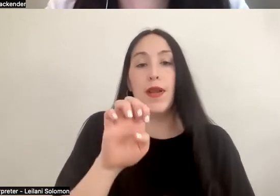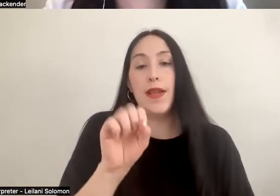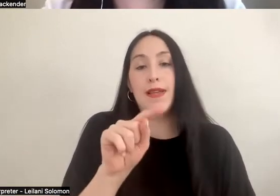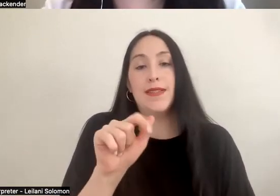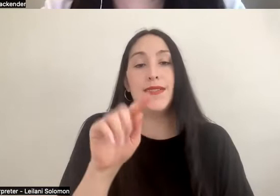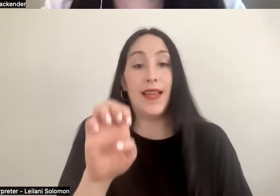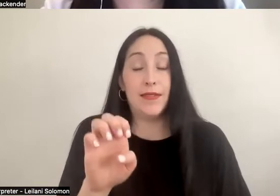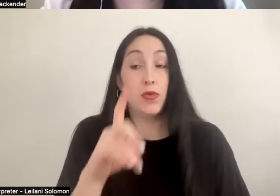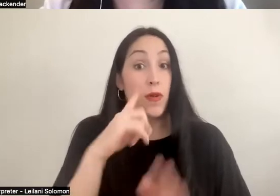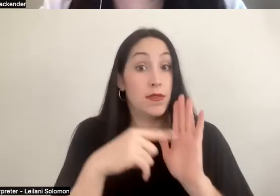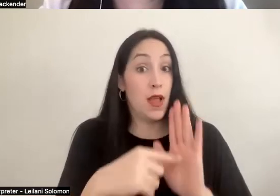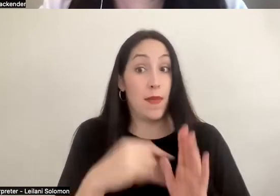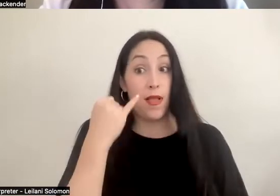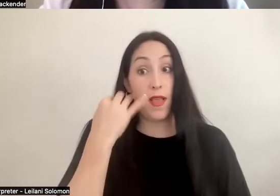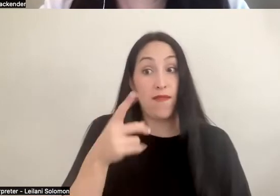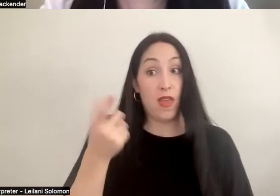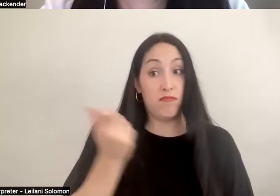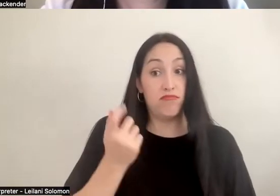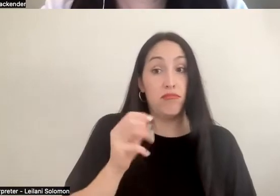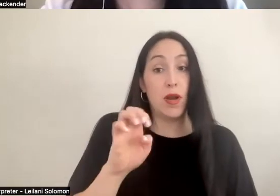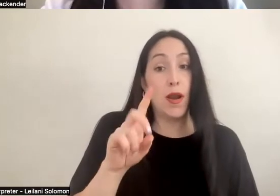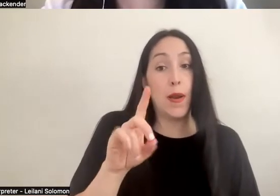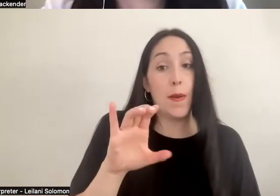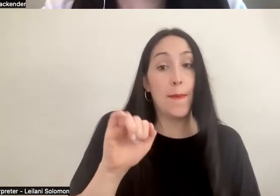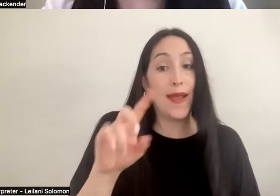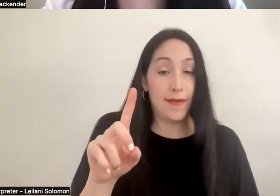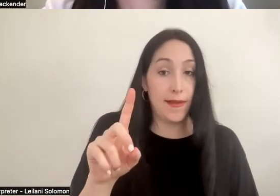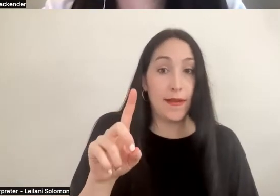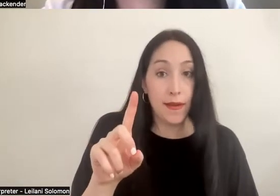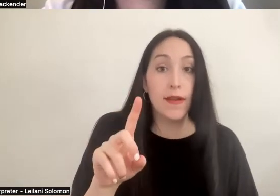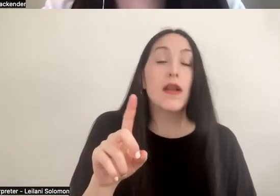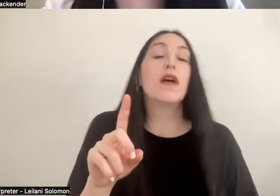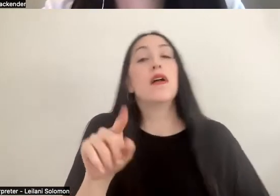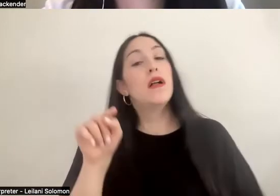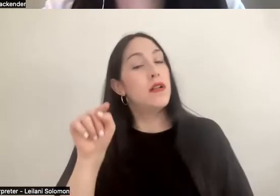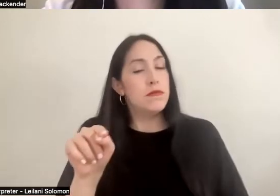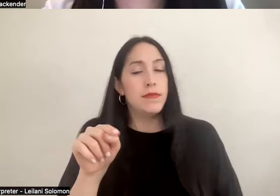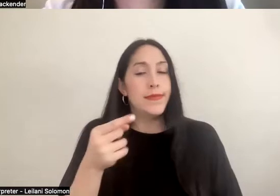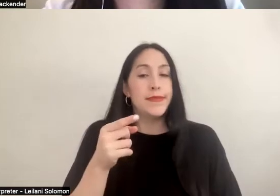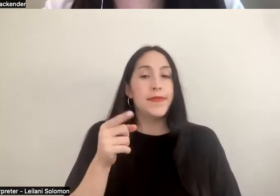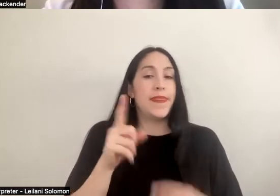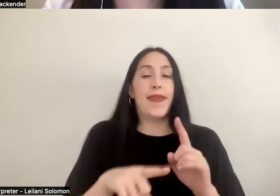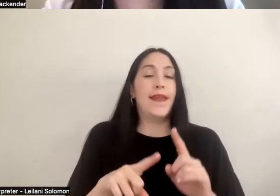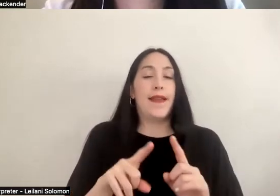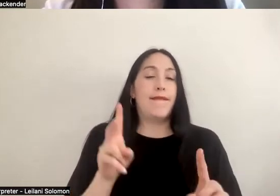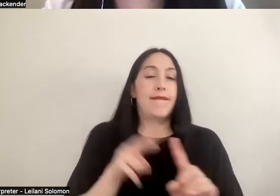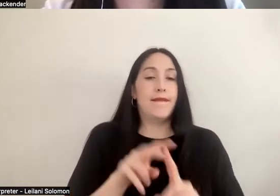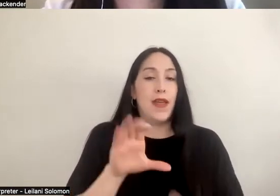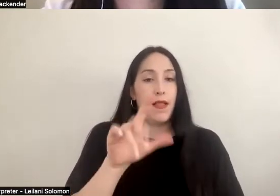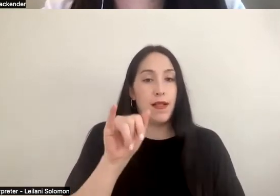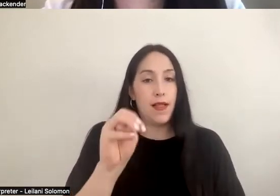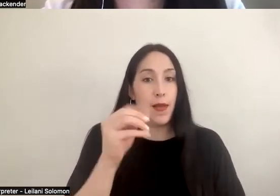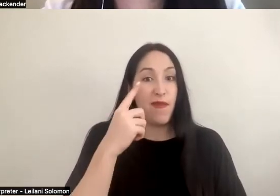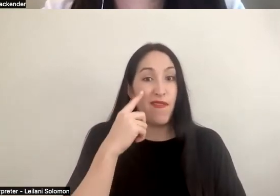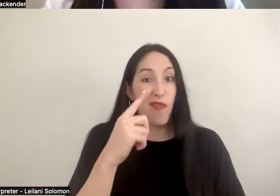Medicaid services, Medicaid cannot file a claim directly on the ABLE account. However, if